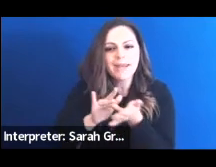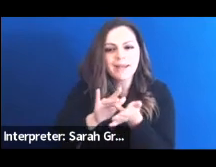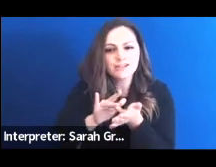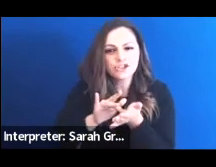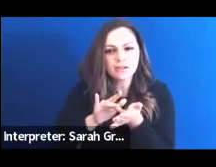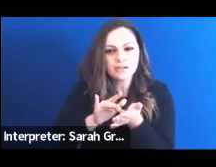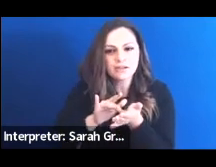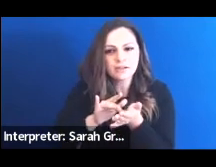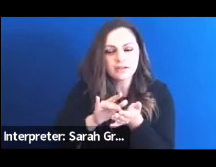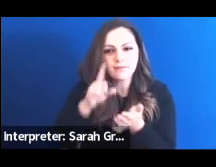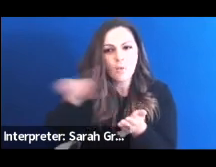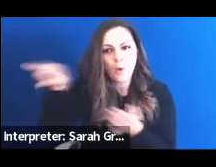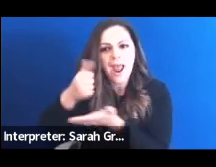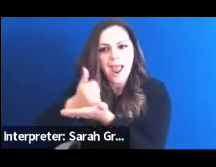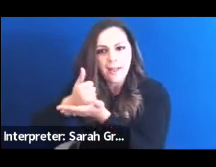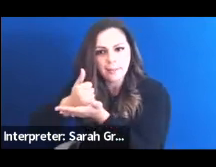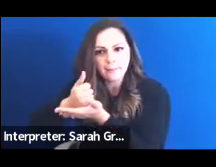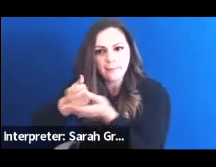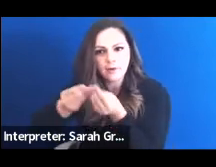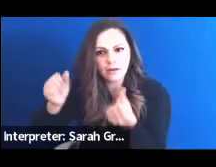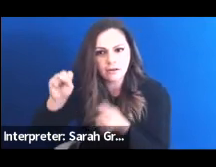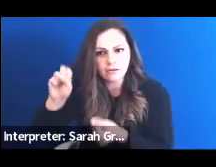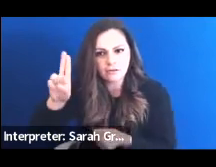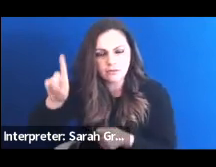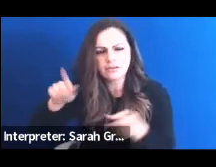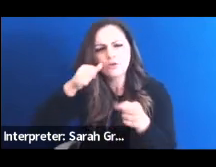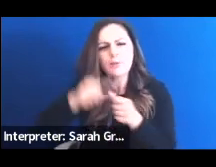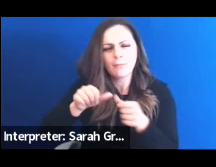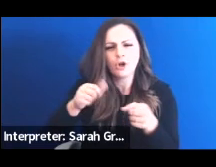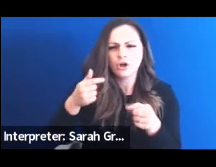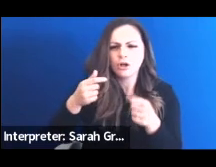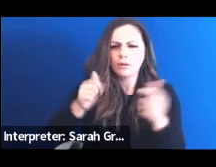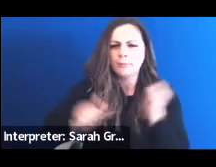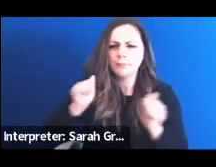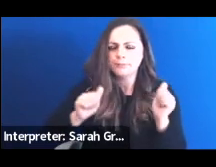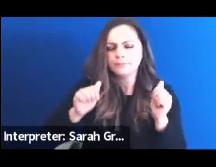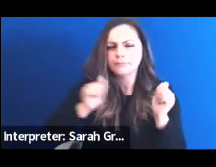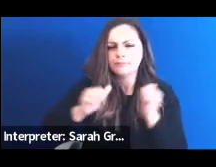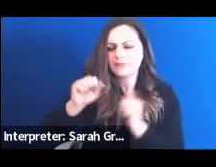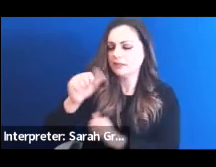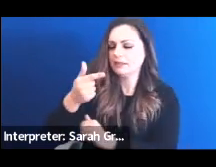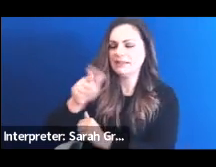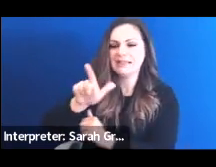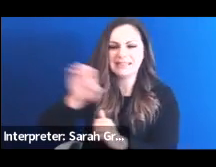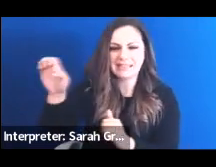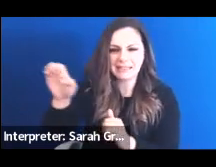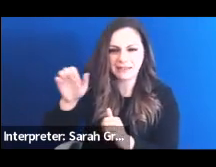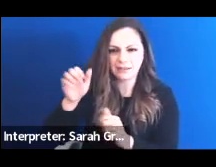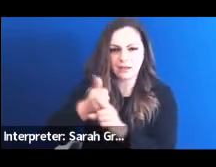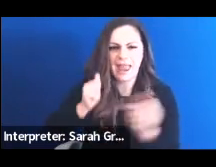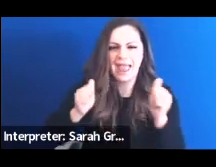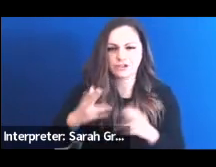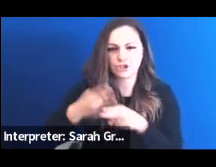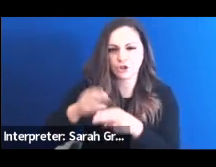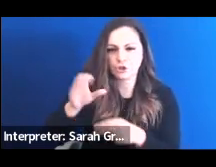You might remember this person. His name is Corey Monteith. He was on Glee. He had been in 3 treatment programs, very